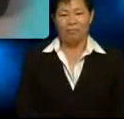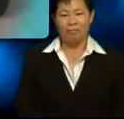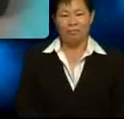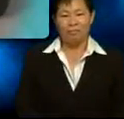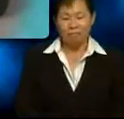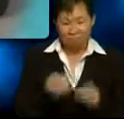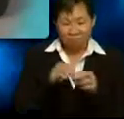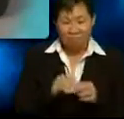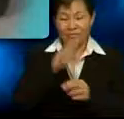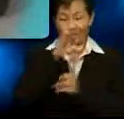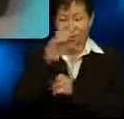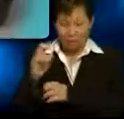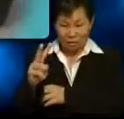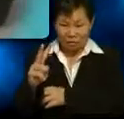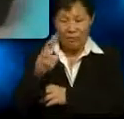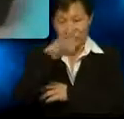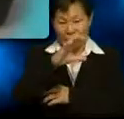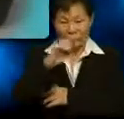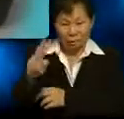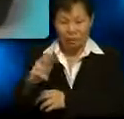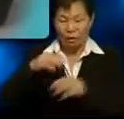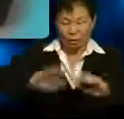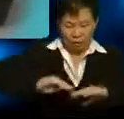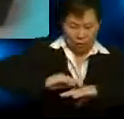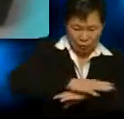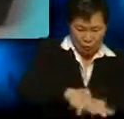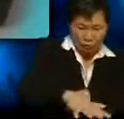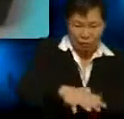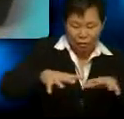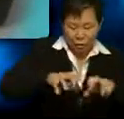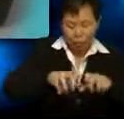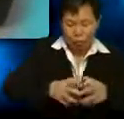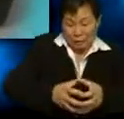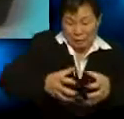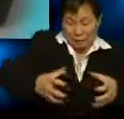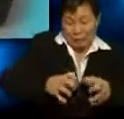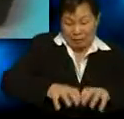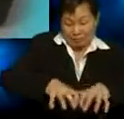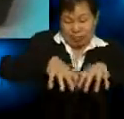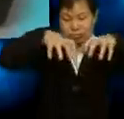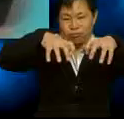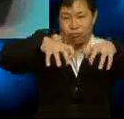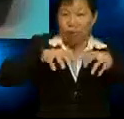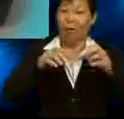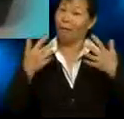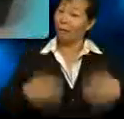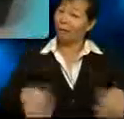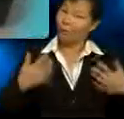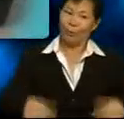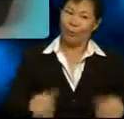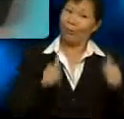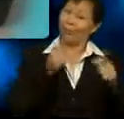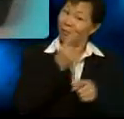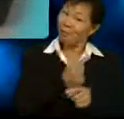The carbon dioxide causes the dough to expand and rise. Amazing, isn't it?